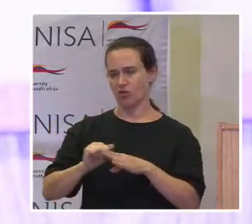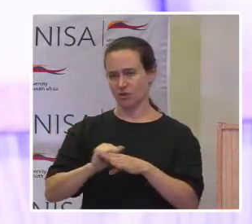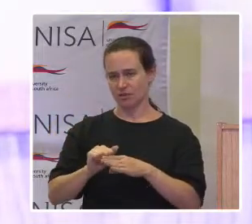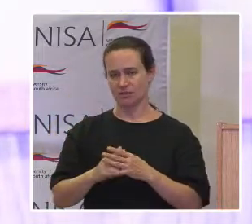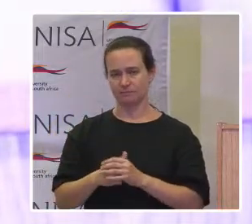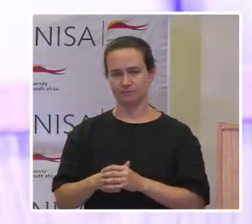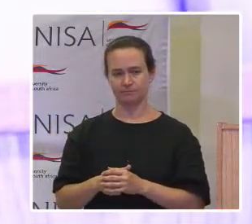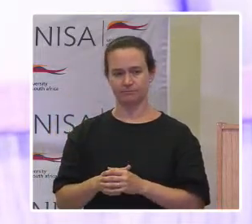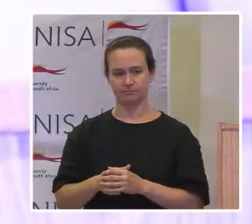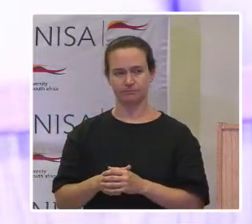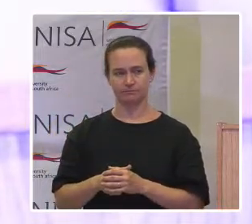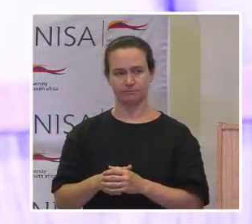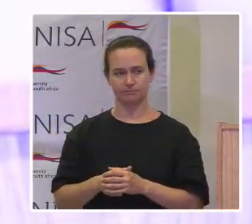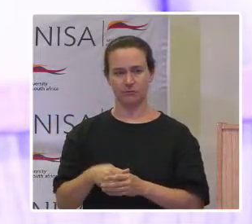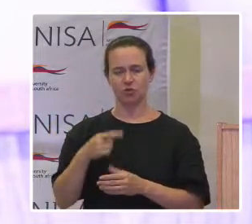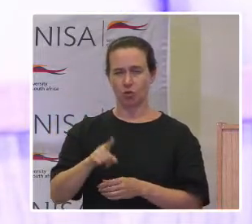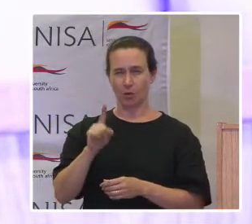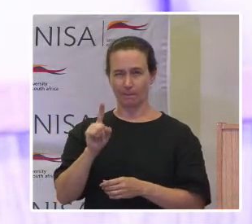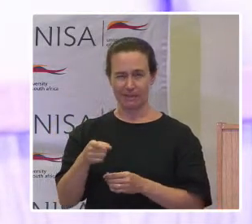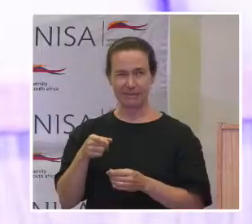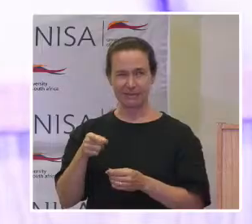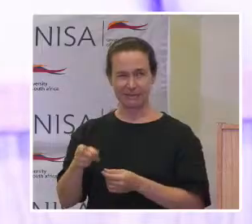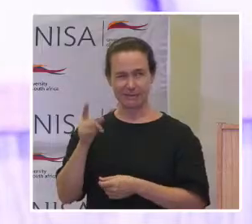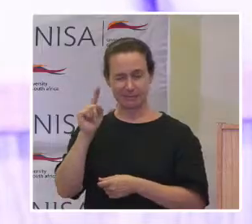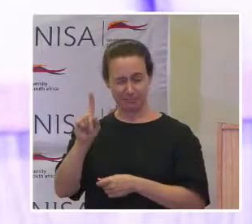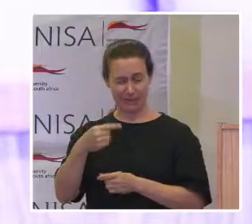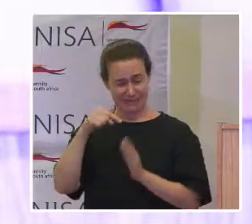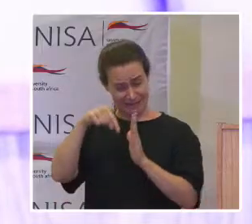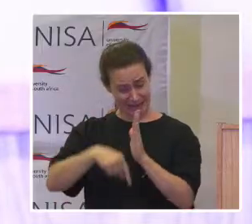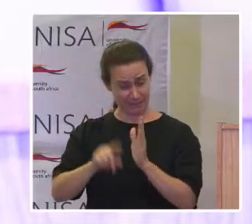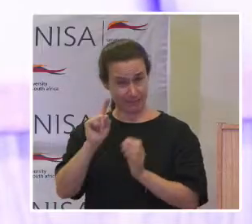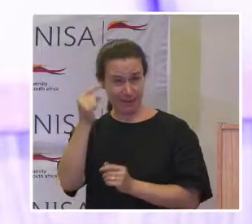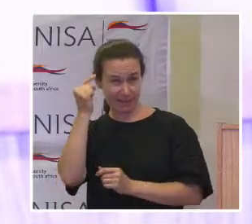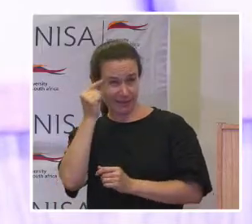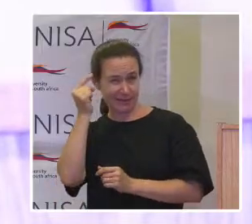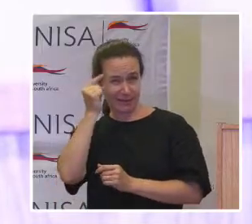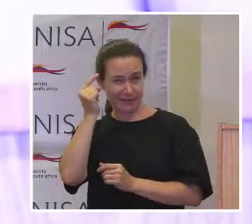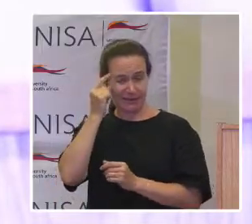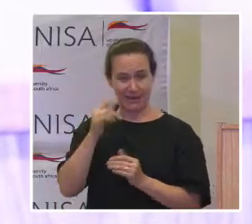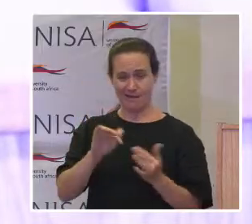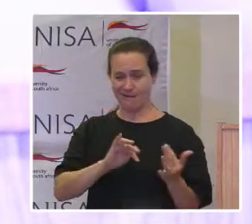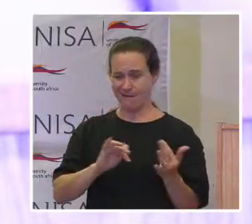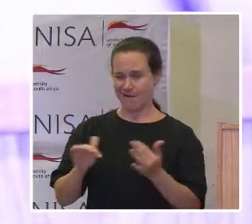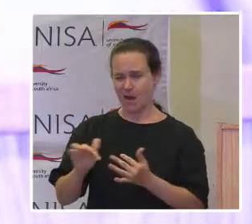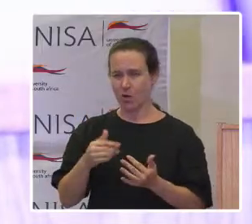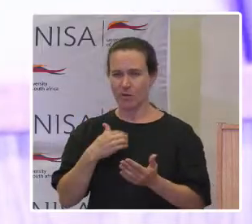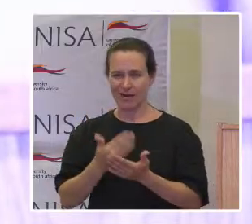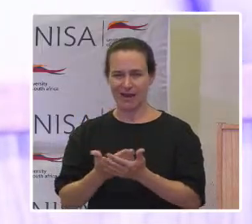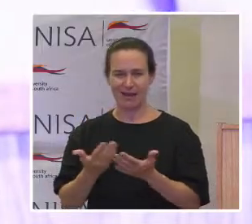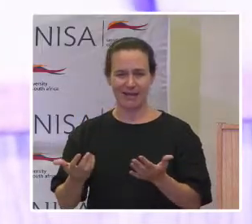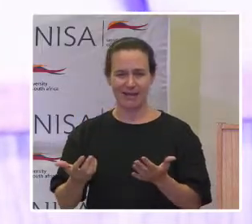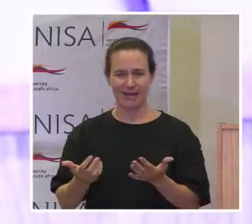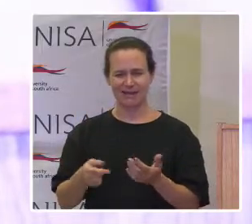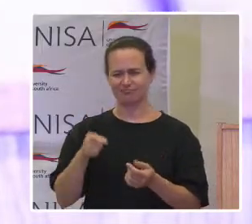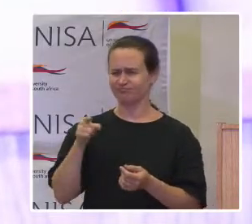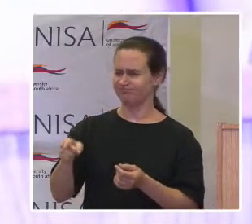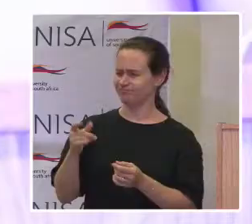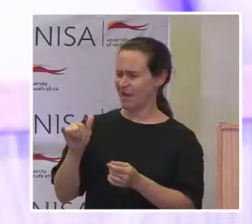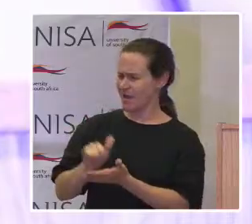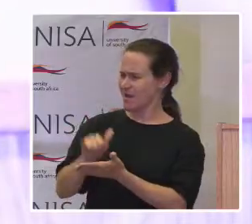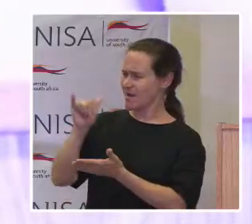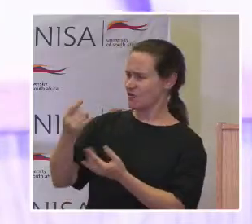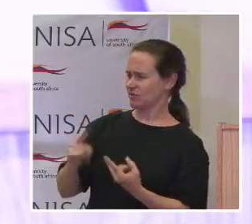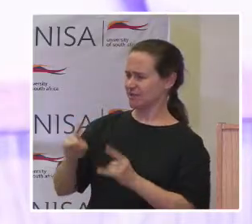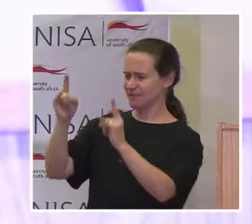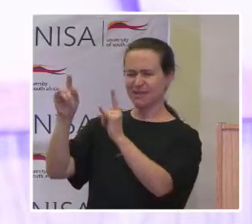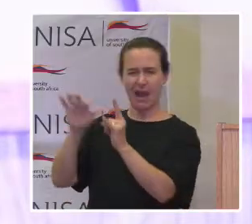better put on your caps in terms of thinking about how to tap into this Aerotropolis space